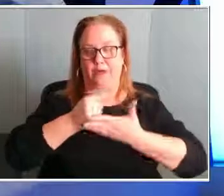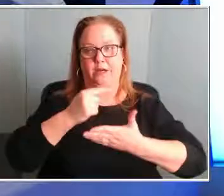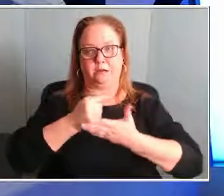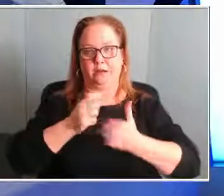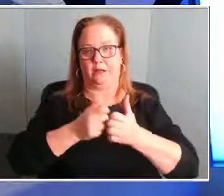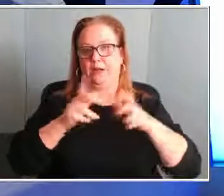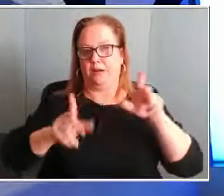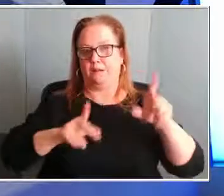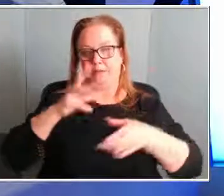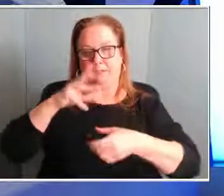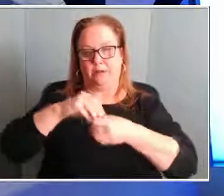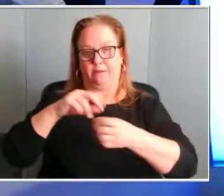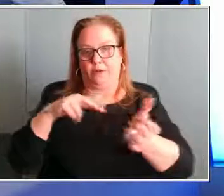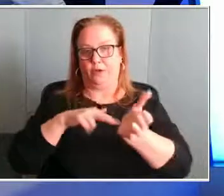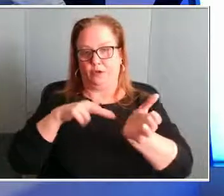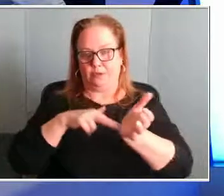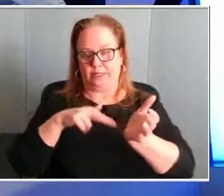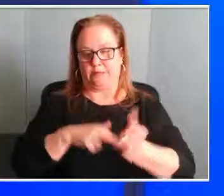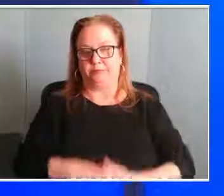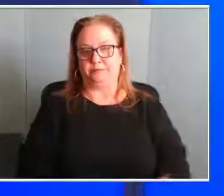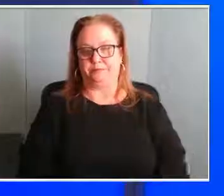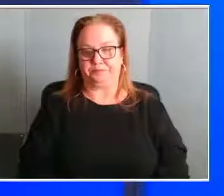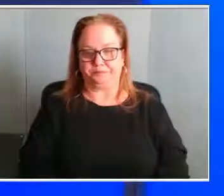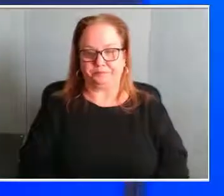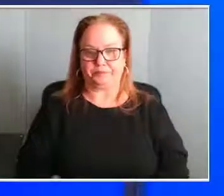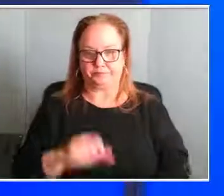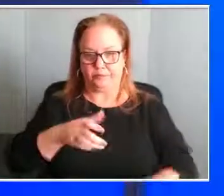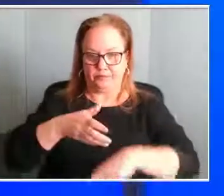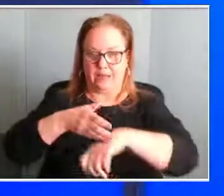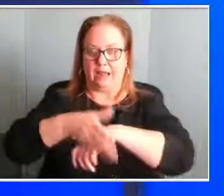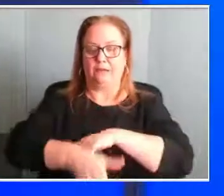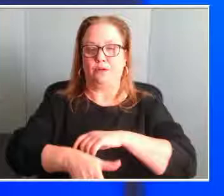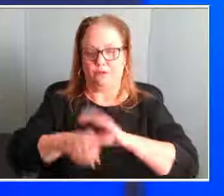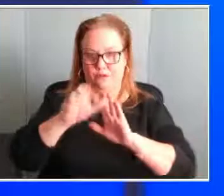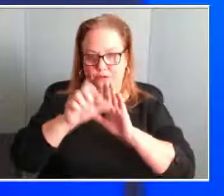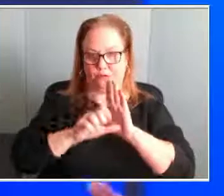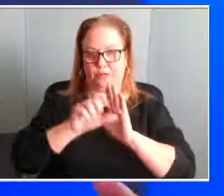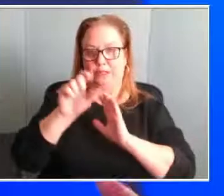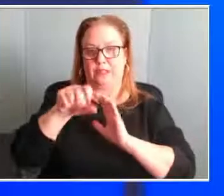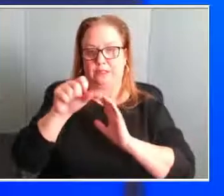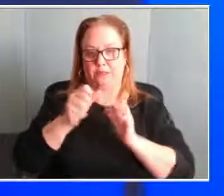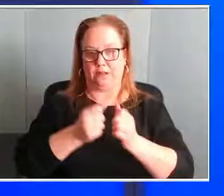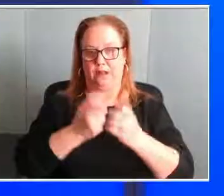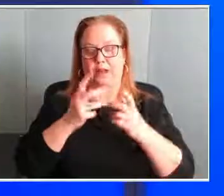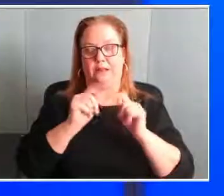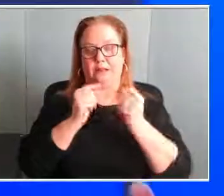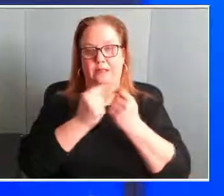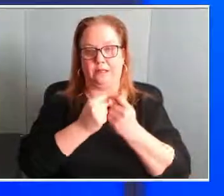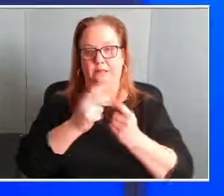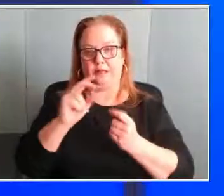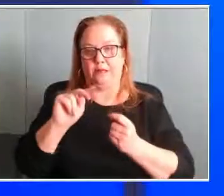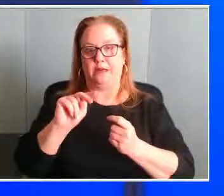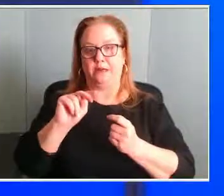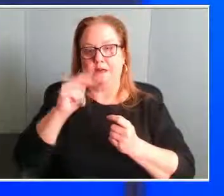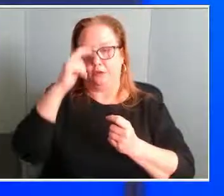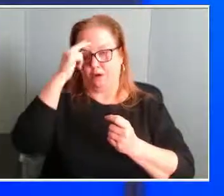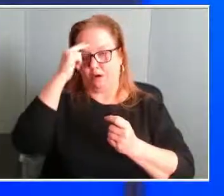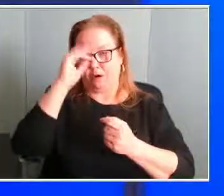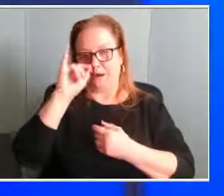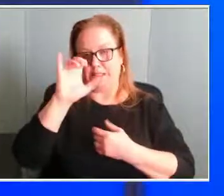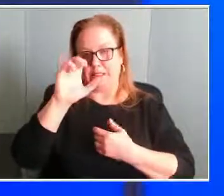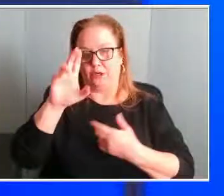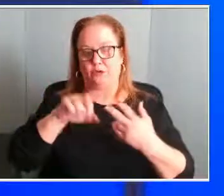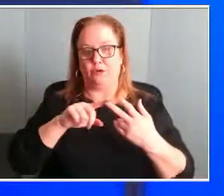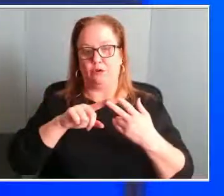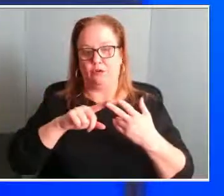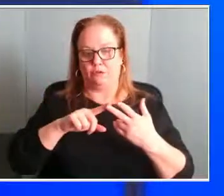folks involved. Nursing. Right. On the post thrombectomy side, there's lots of different teams involved: neuro ICU, neurology residents, you